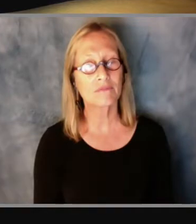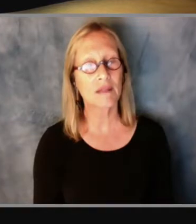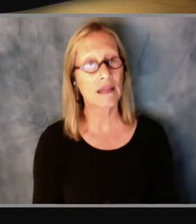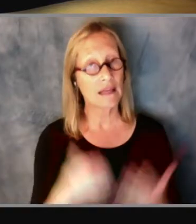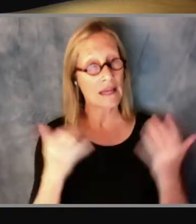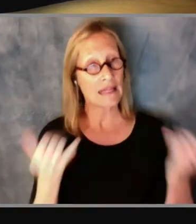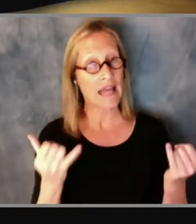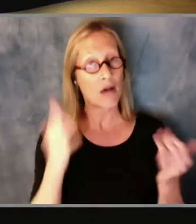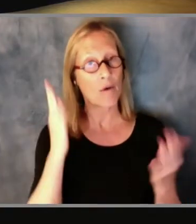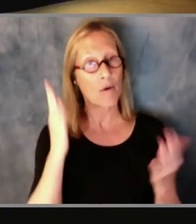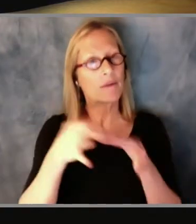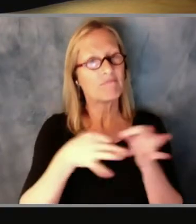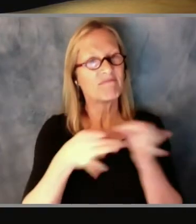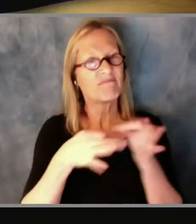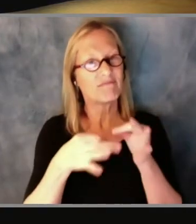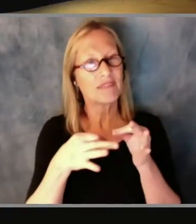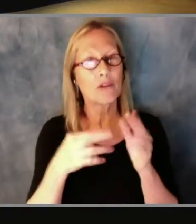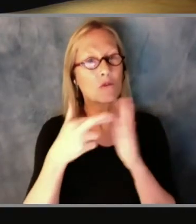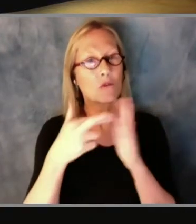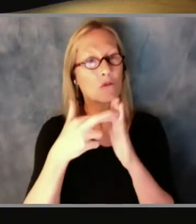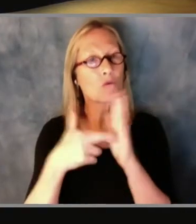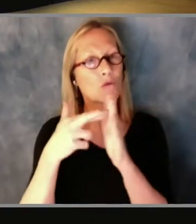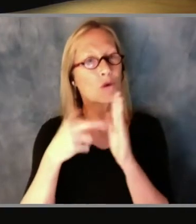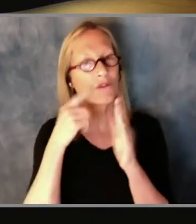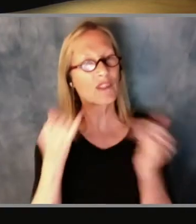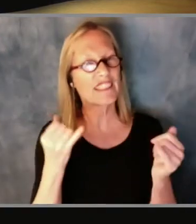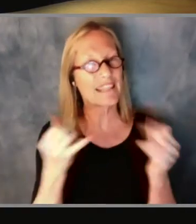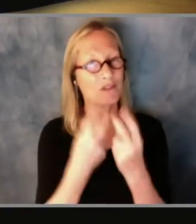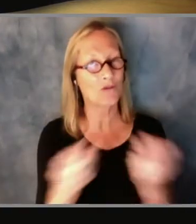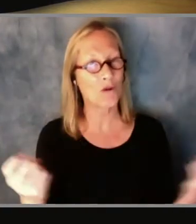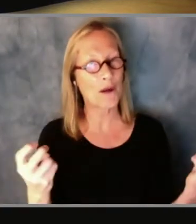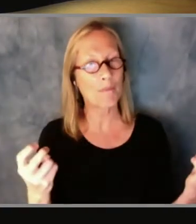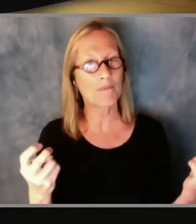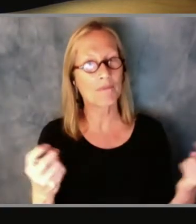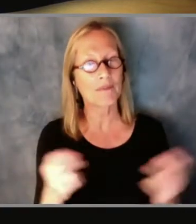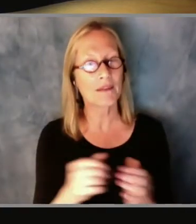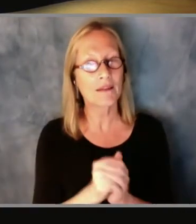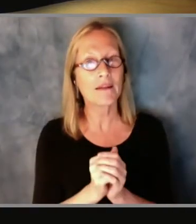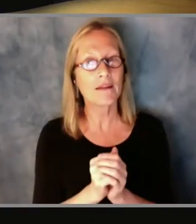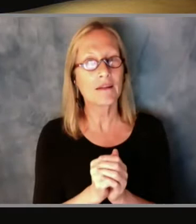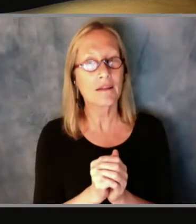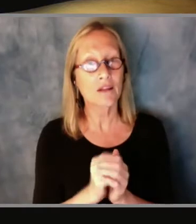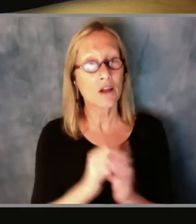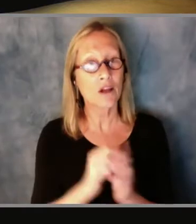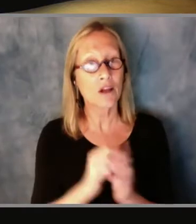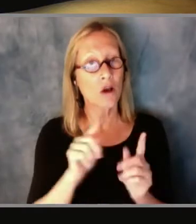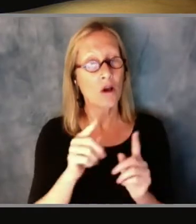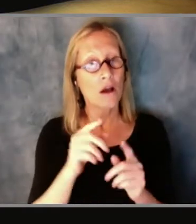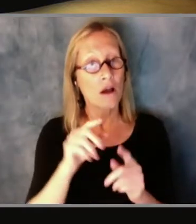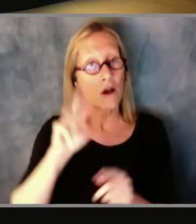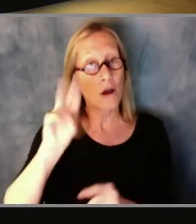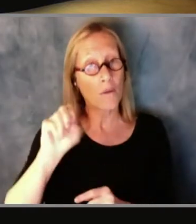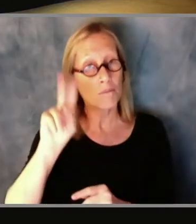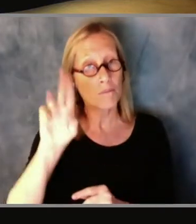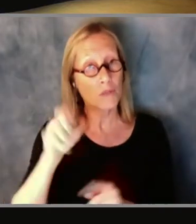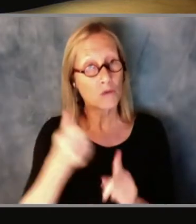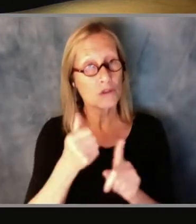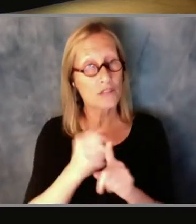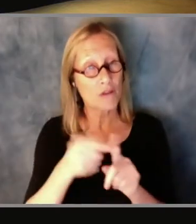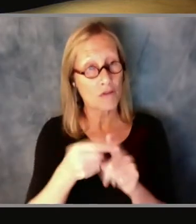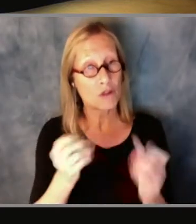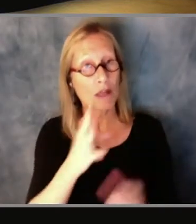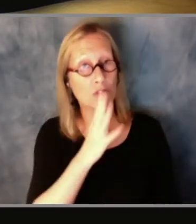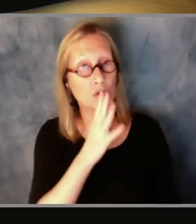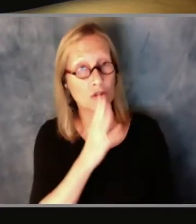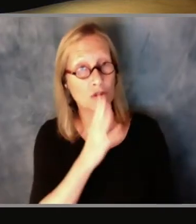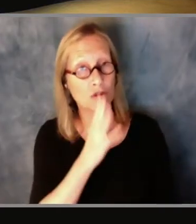for today's forum. Mute yourself when not talking. Remember to unmute yourself when